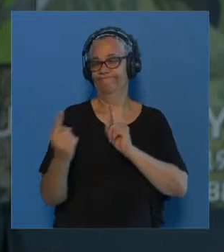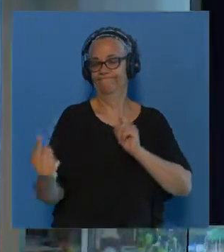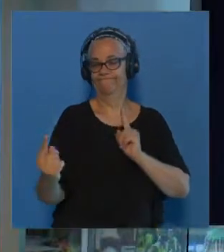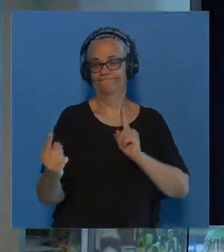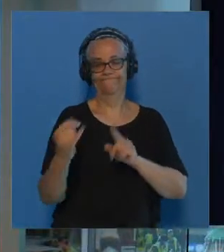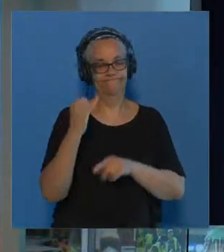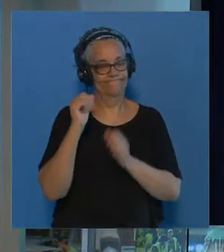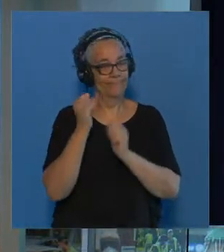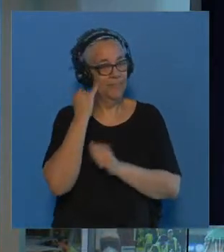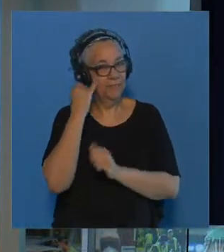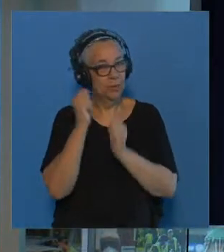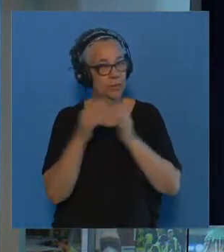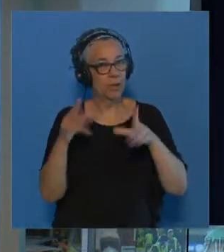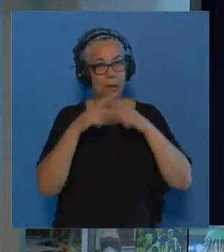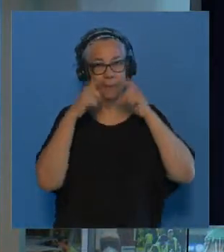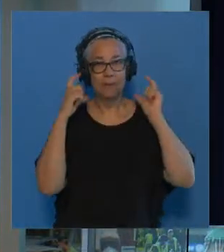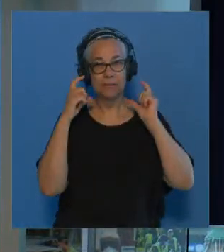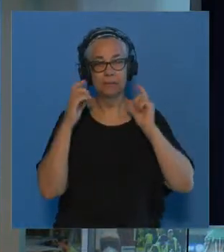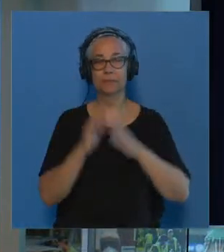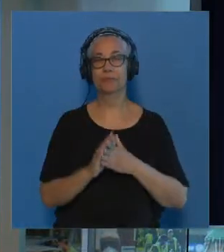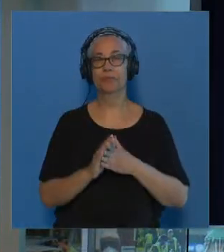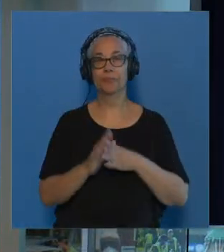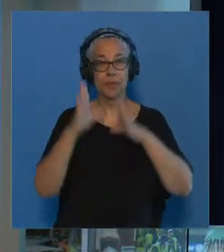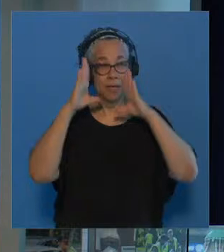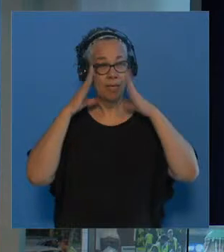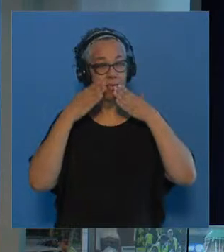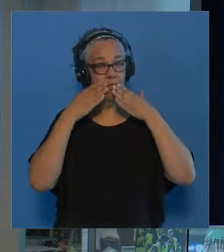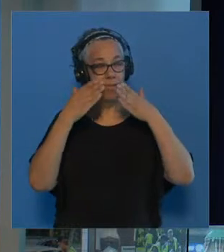you. Thank you, Minister Wilson.